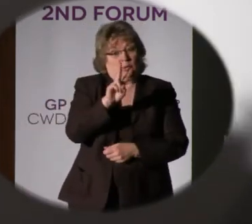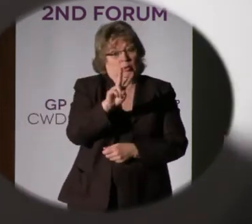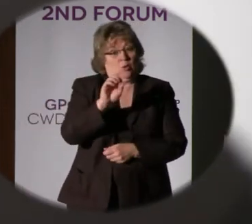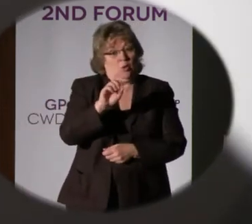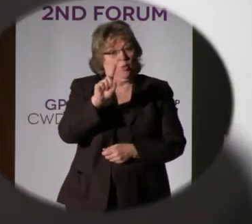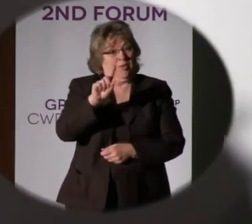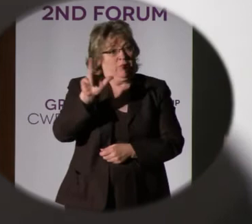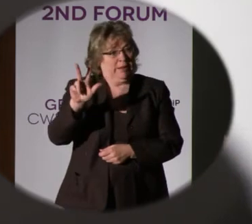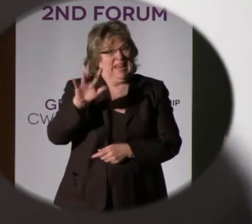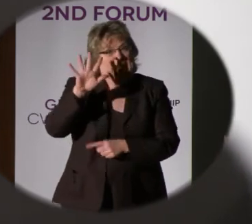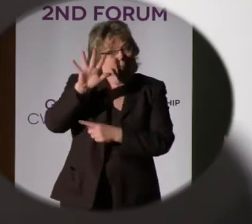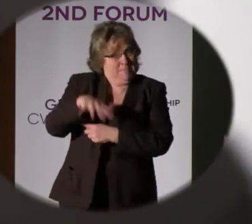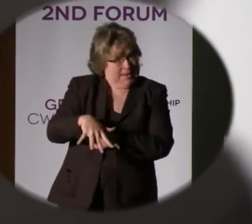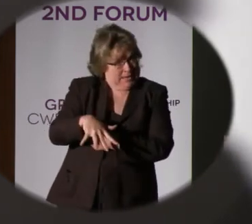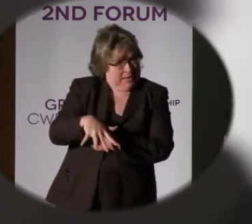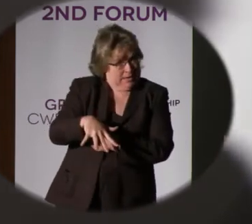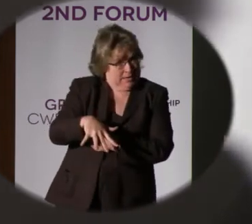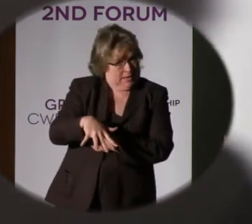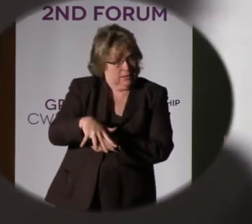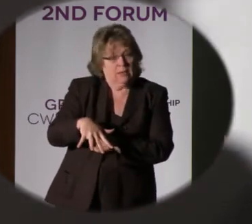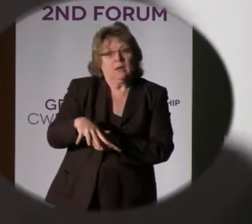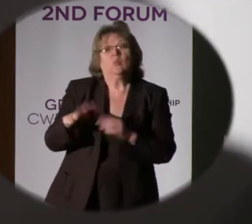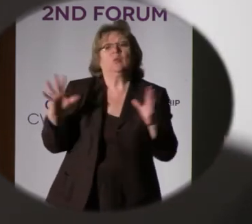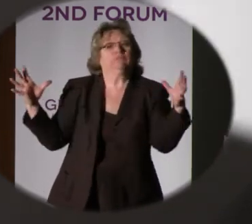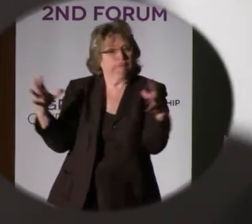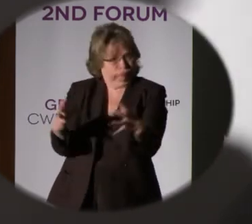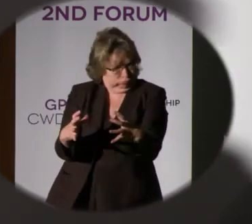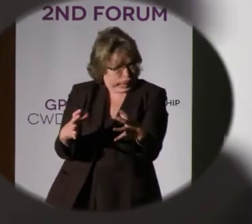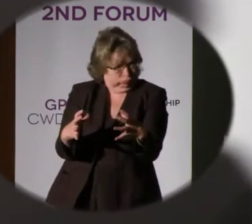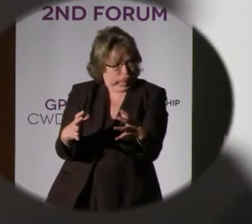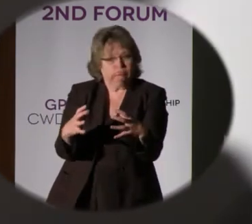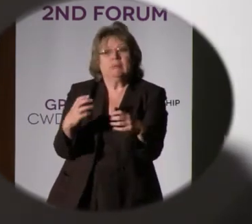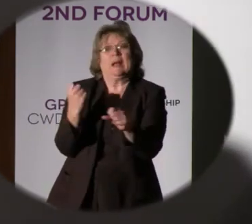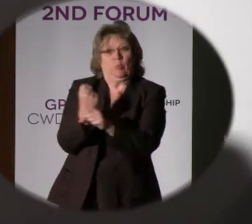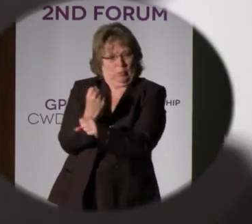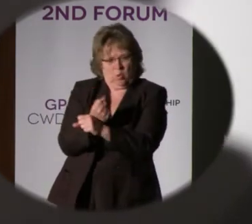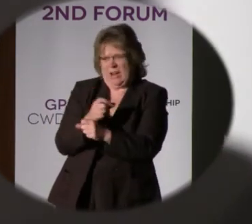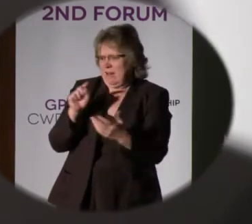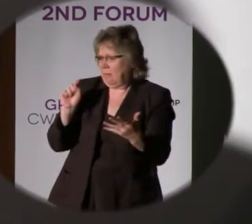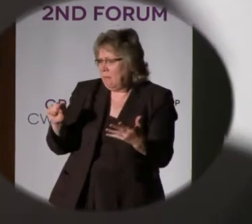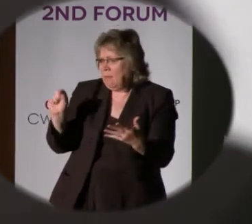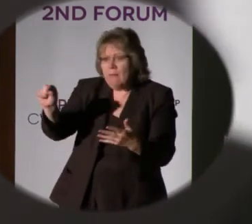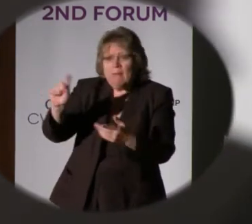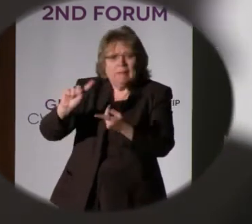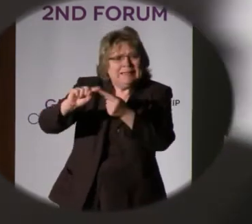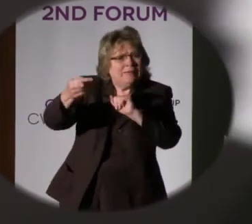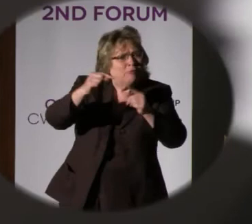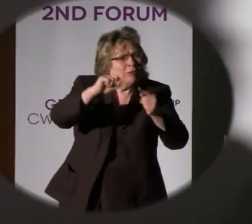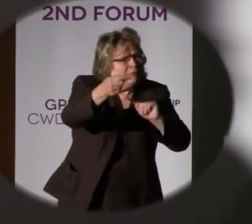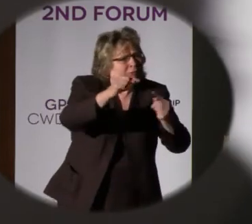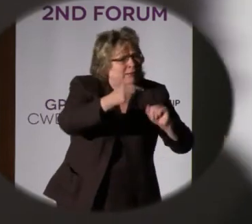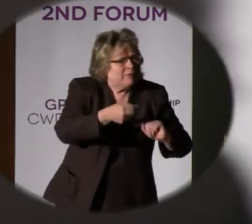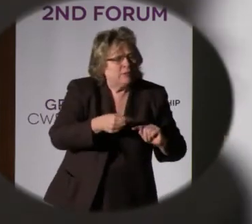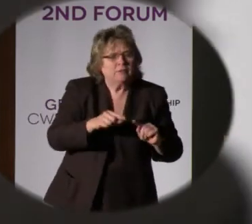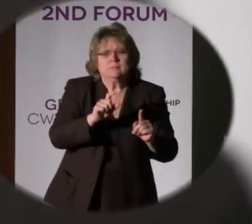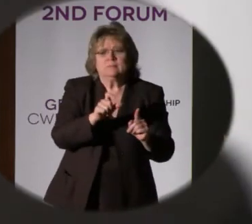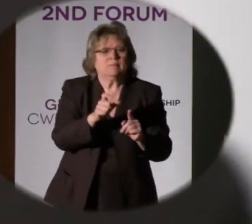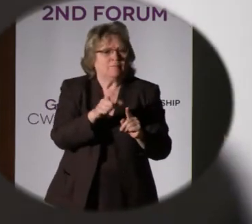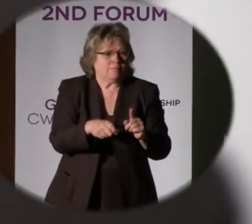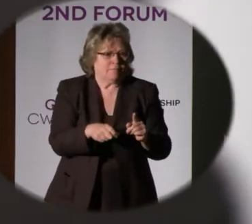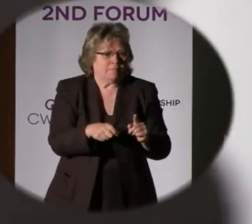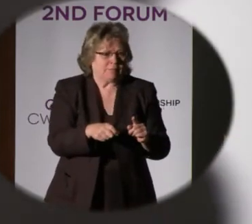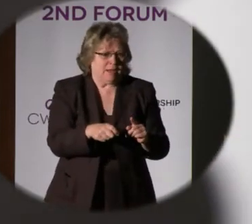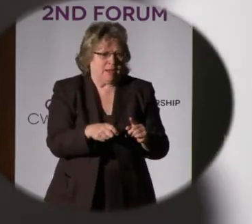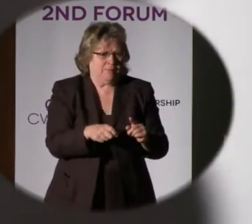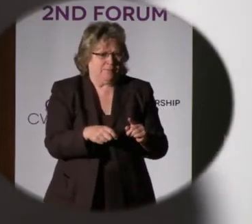2013. And the members of our partnership come from different horizons. I can name a few. We have Leonard, Cheshire, which